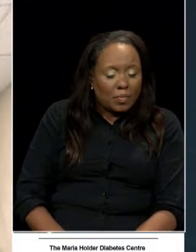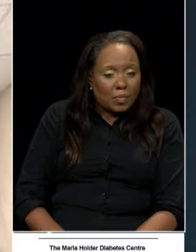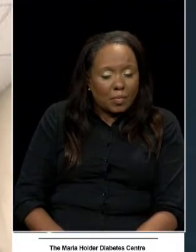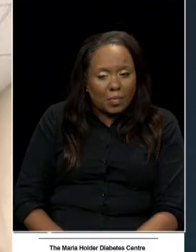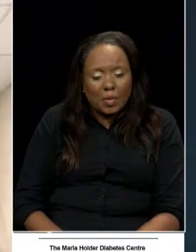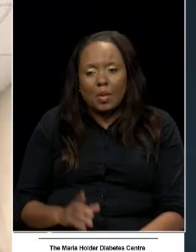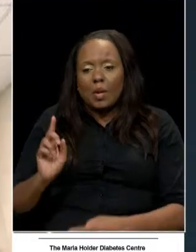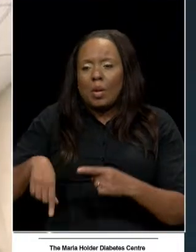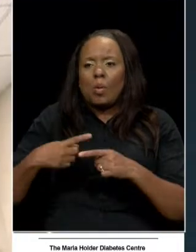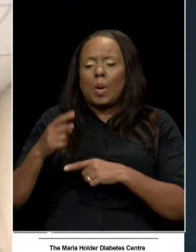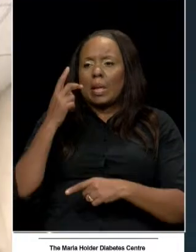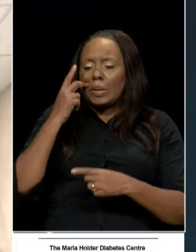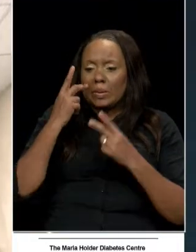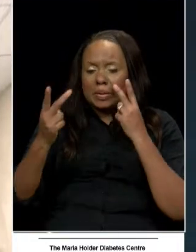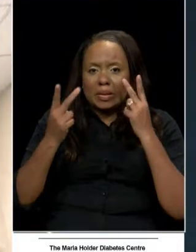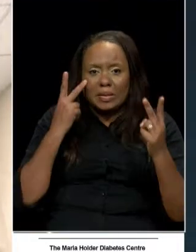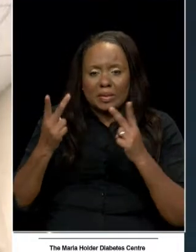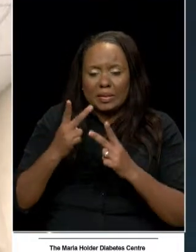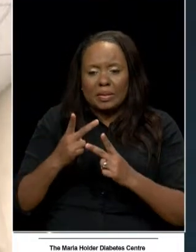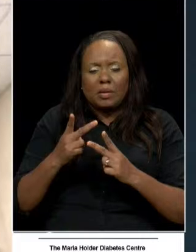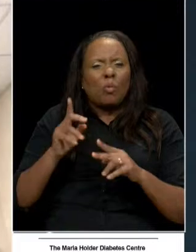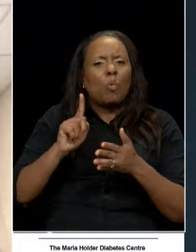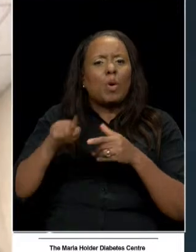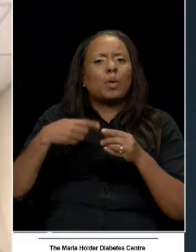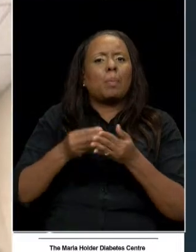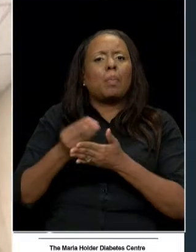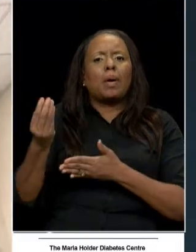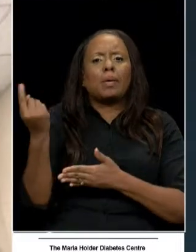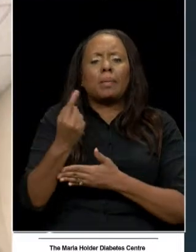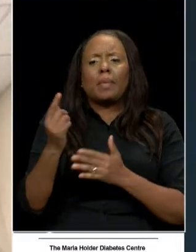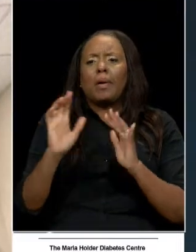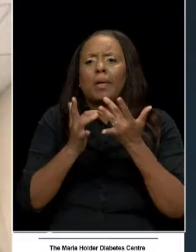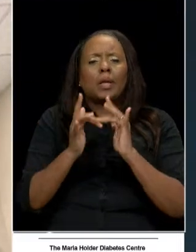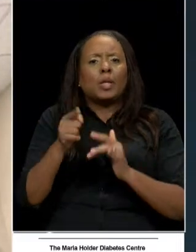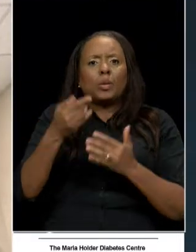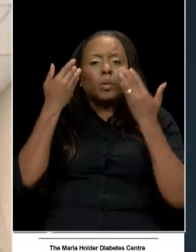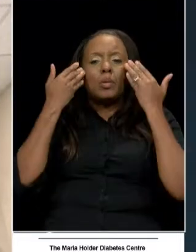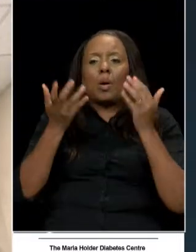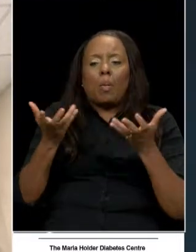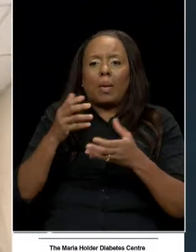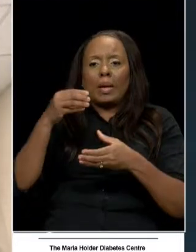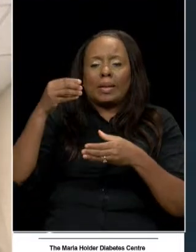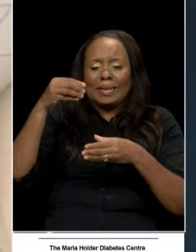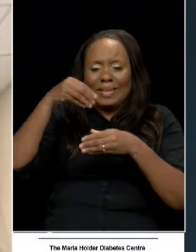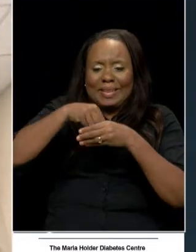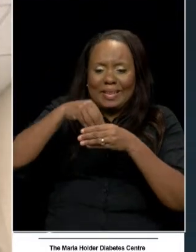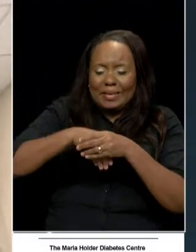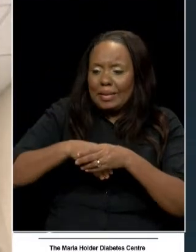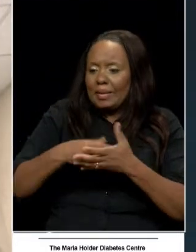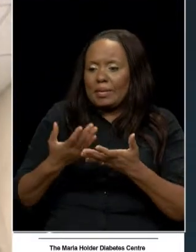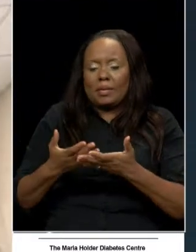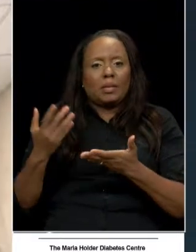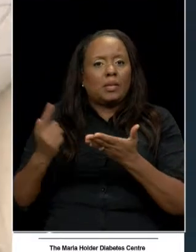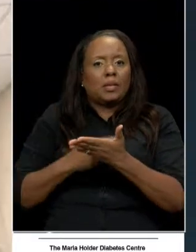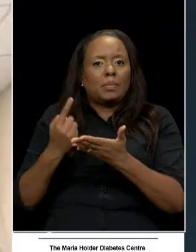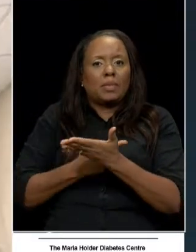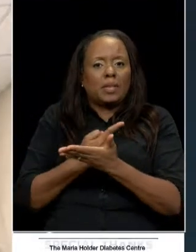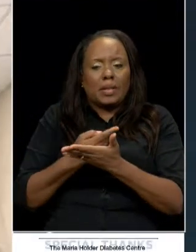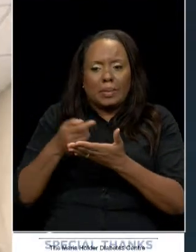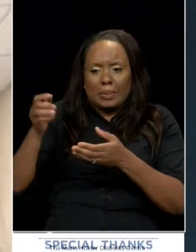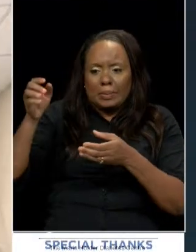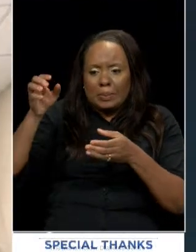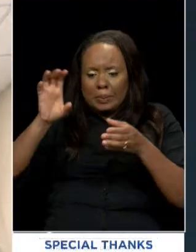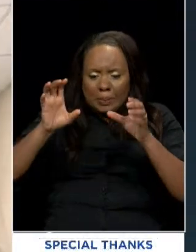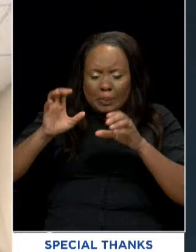regulation of that market. You're not really sure what you're getting, and there's a real danger out there of getting not so good products.